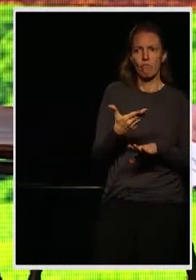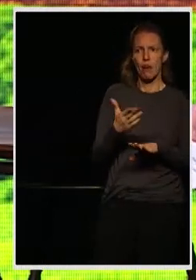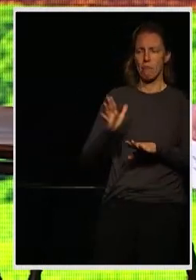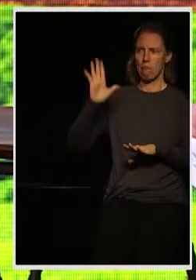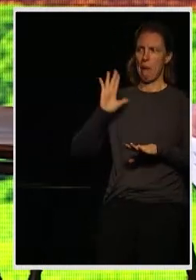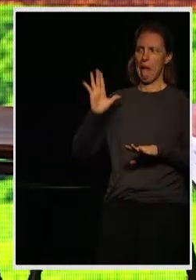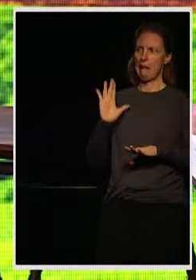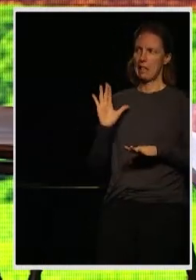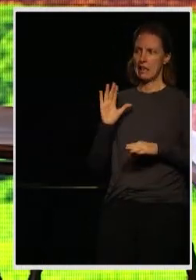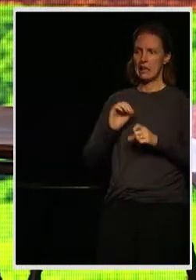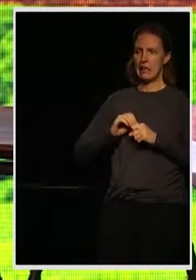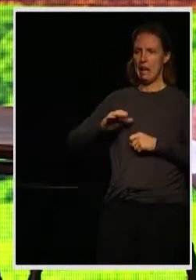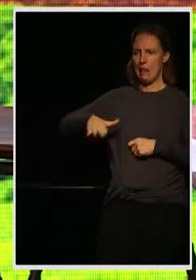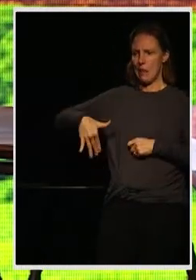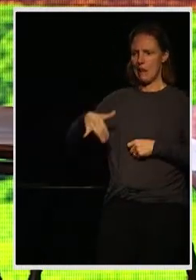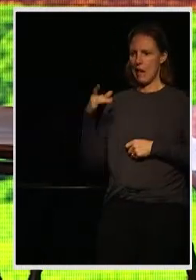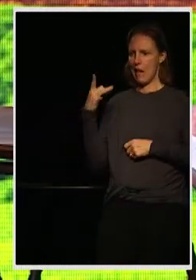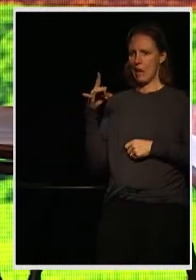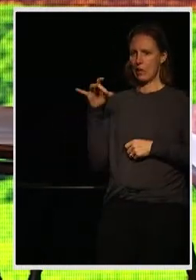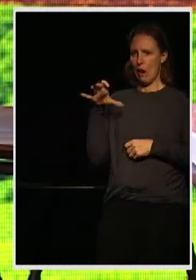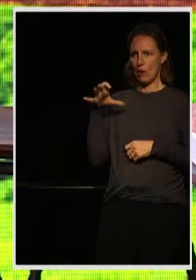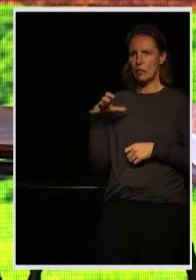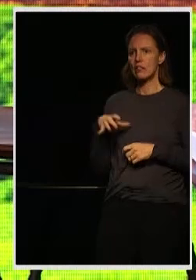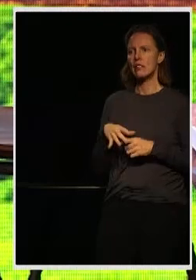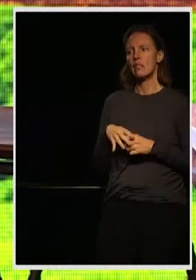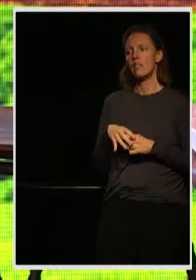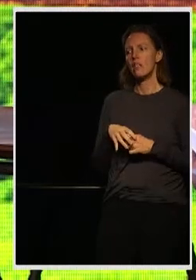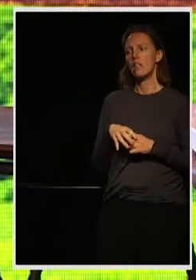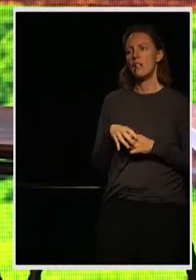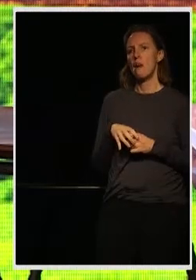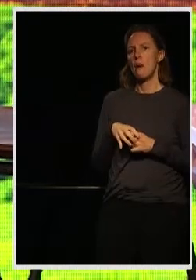back in the late 1800s,